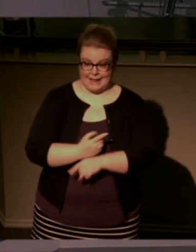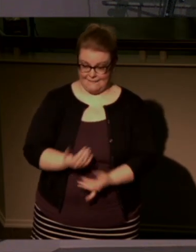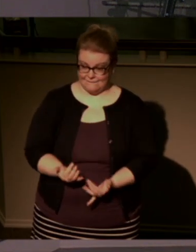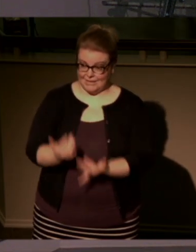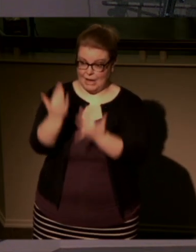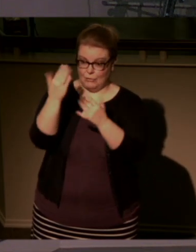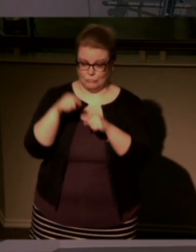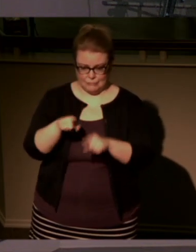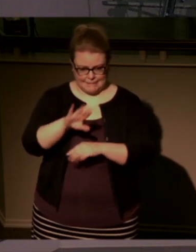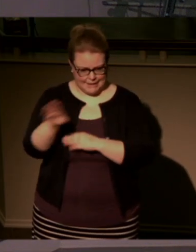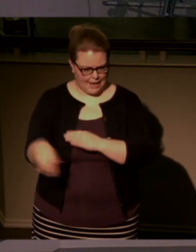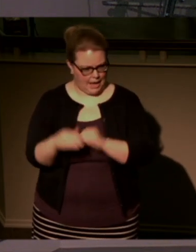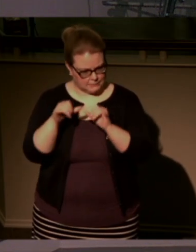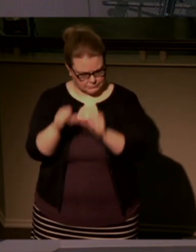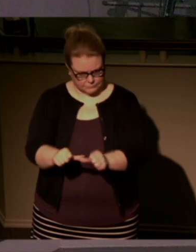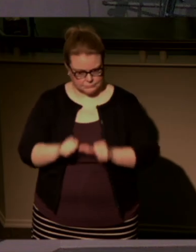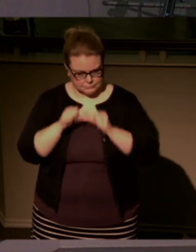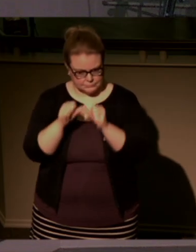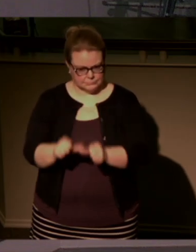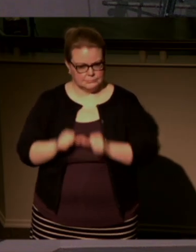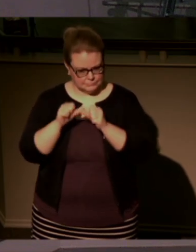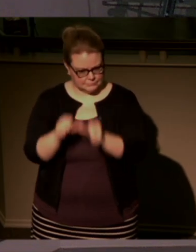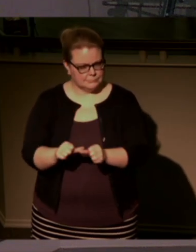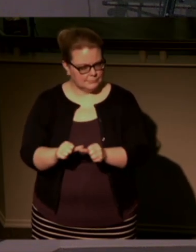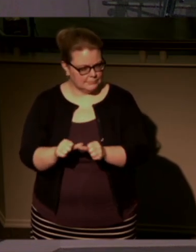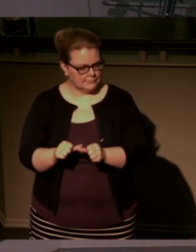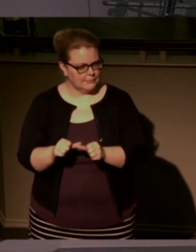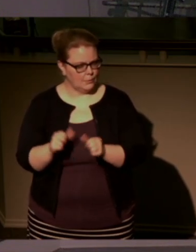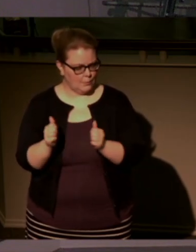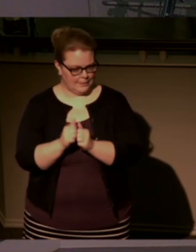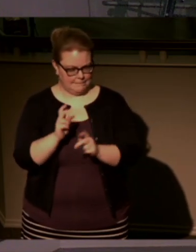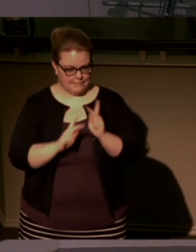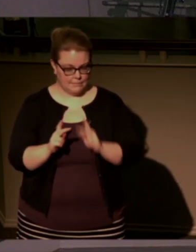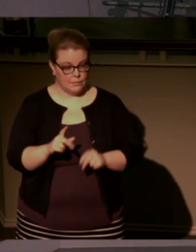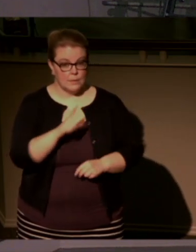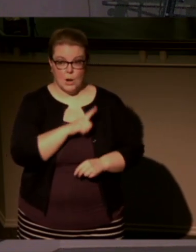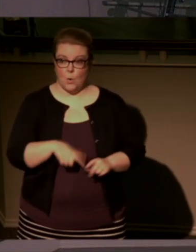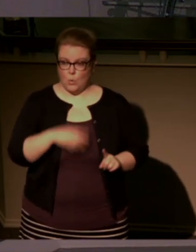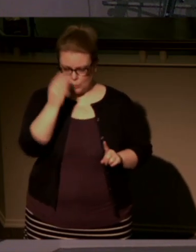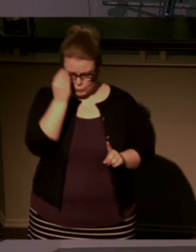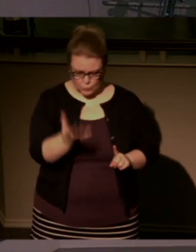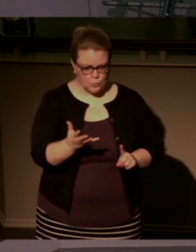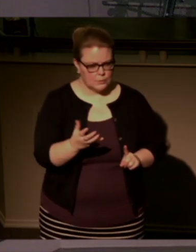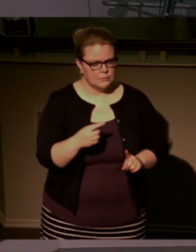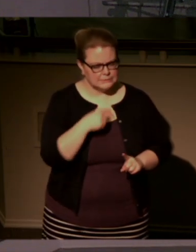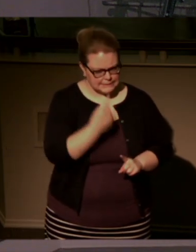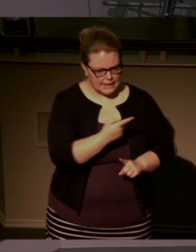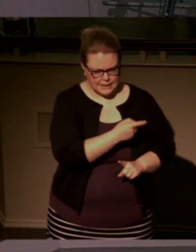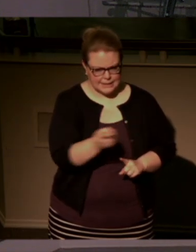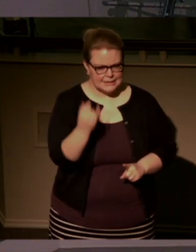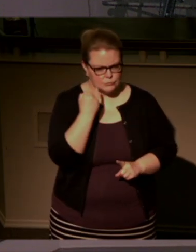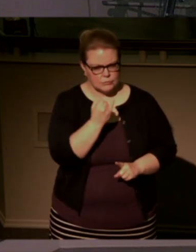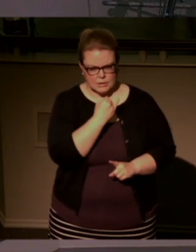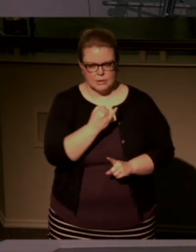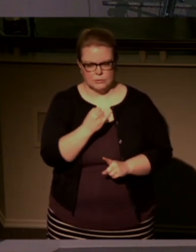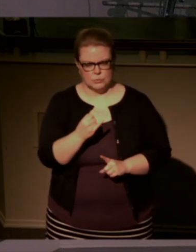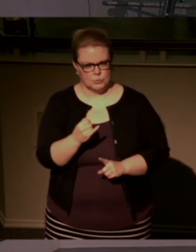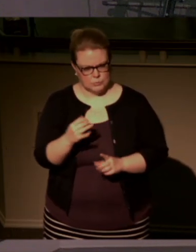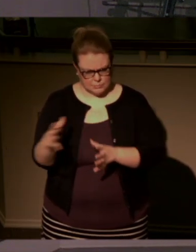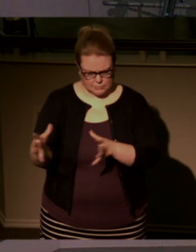not depart from before the people. Then the Lord said to Moses, tell the people of Israel to turn back and encamp in front